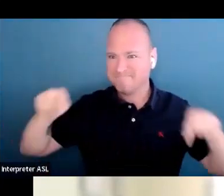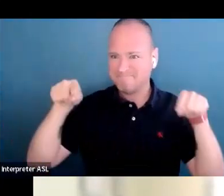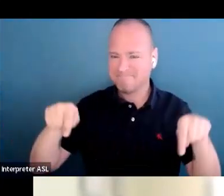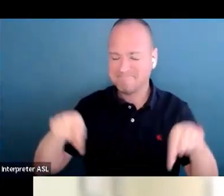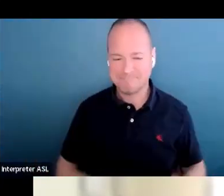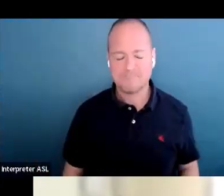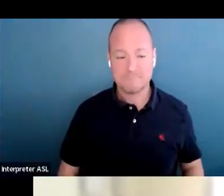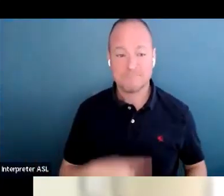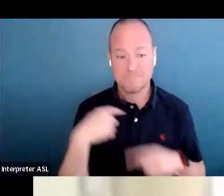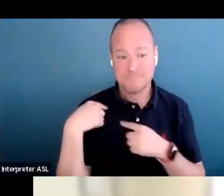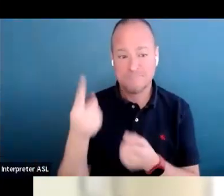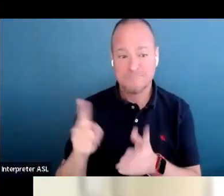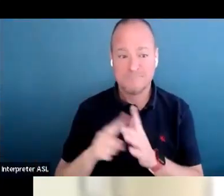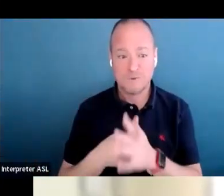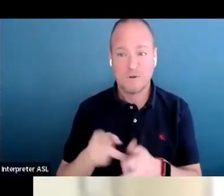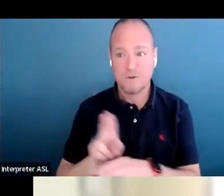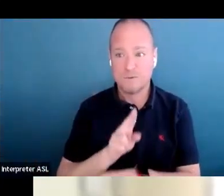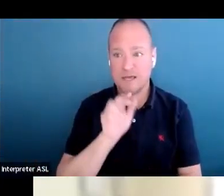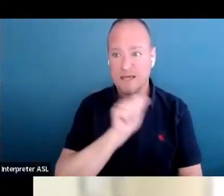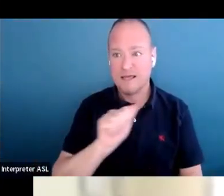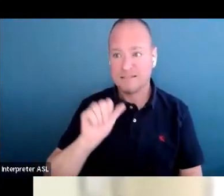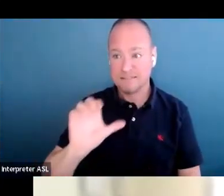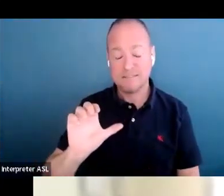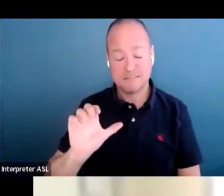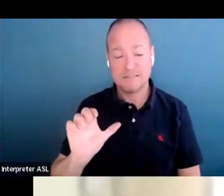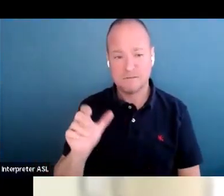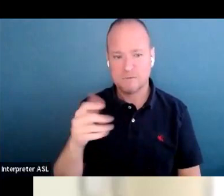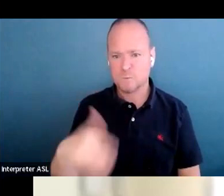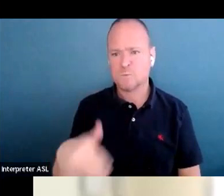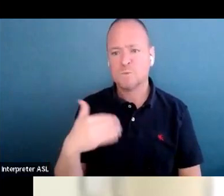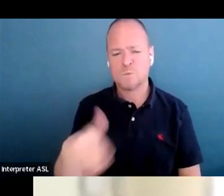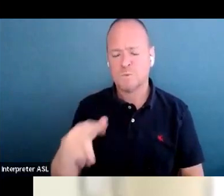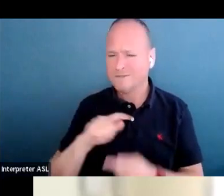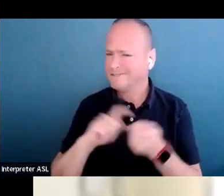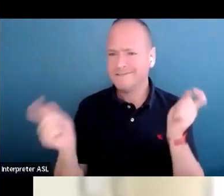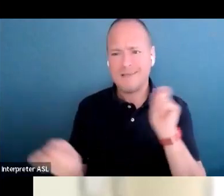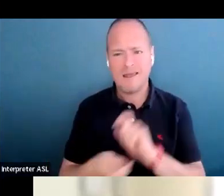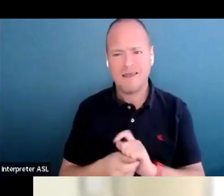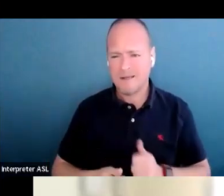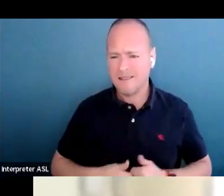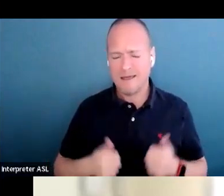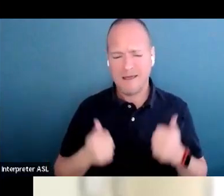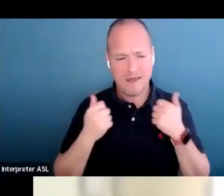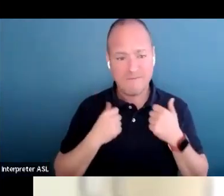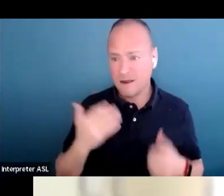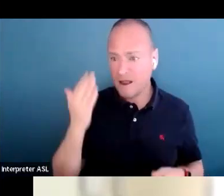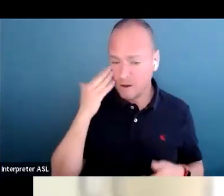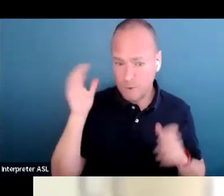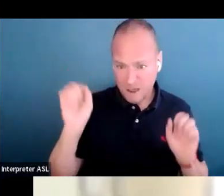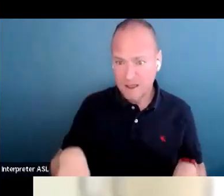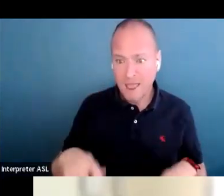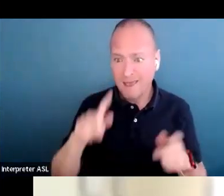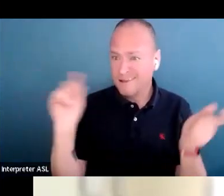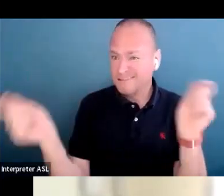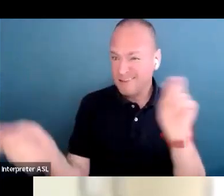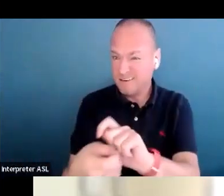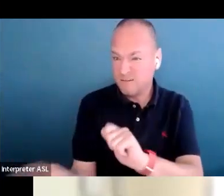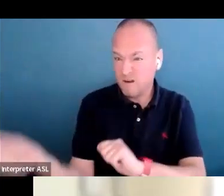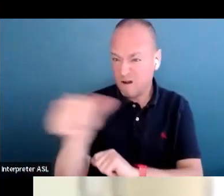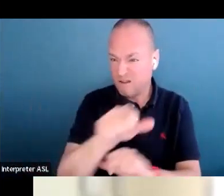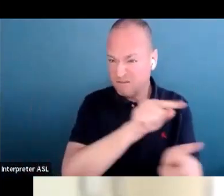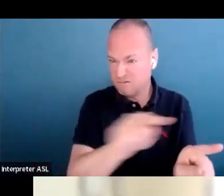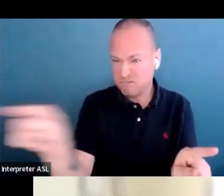Since I began using AAC, it has made a huge difference in my life, and I know that it can do the same for others who are facing